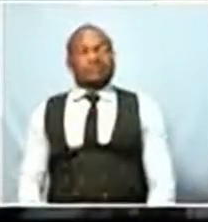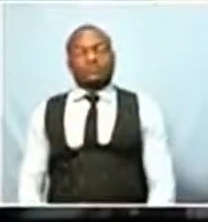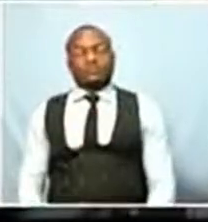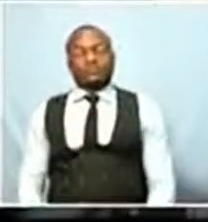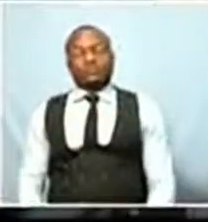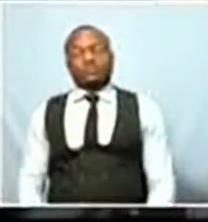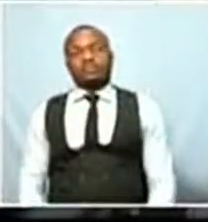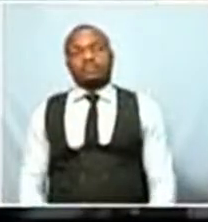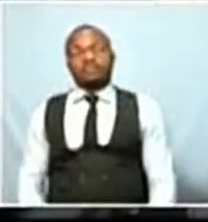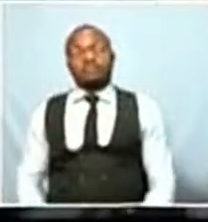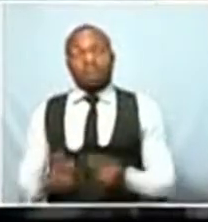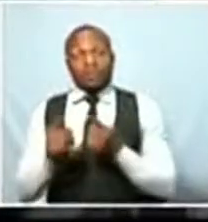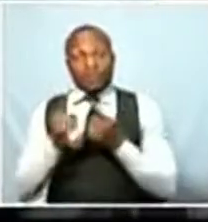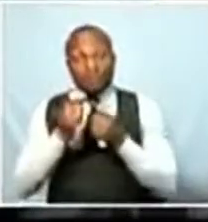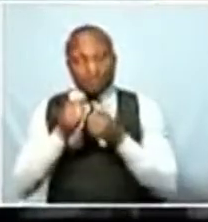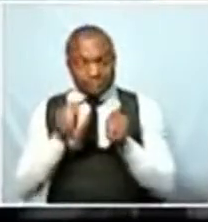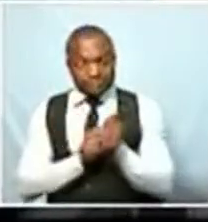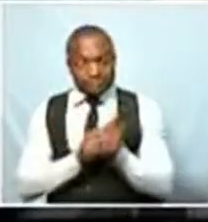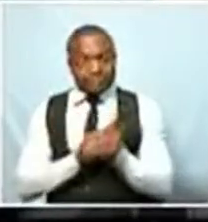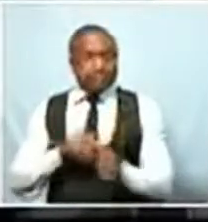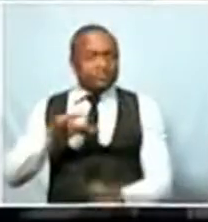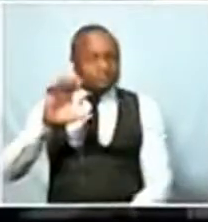part is where he talks about the